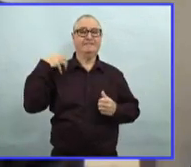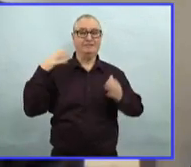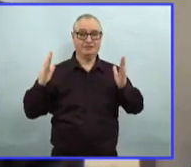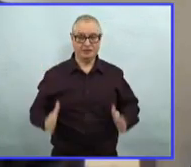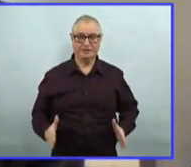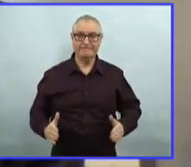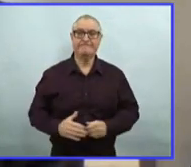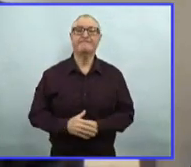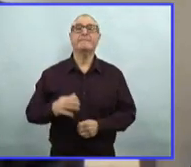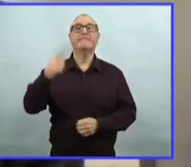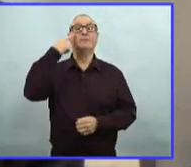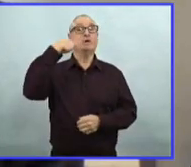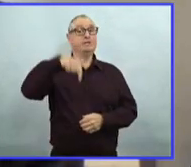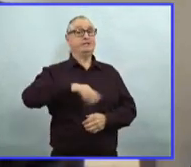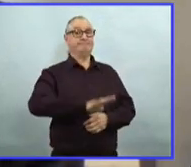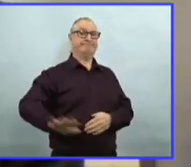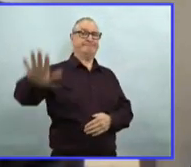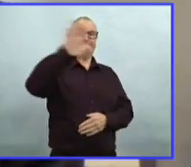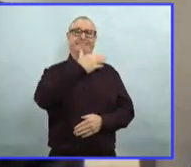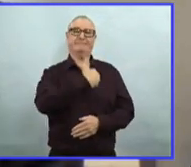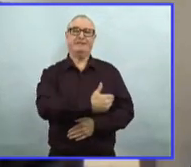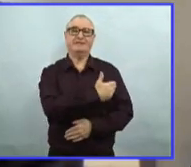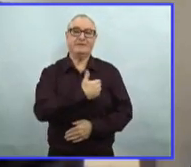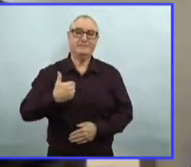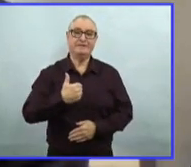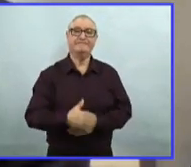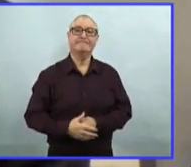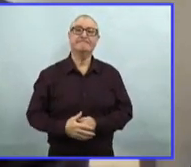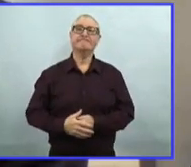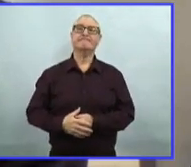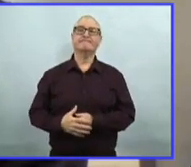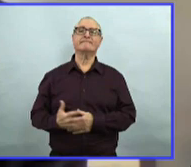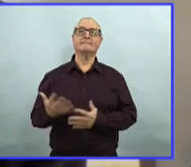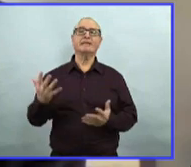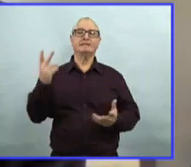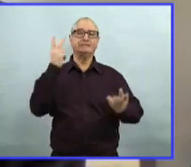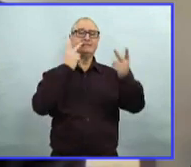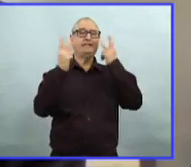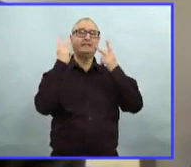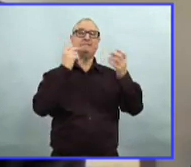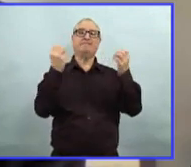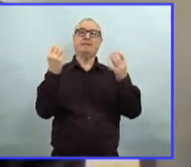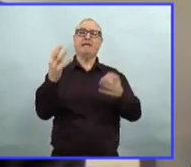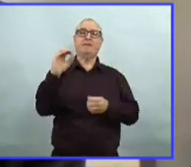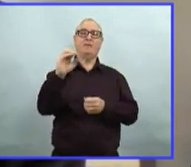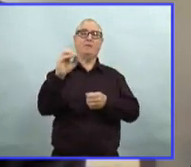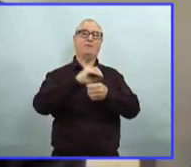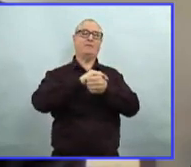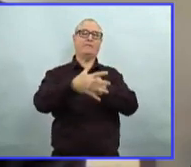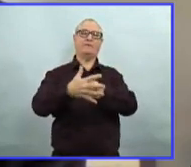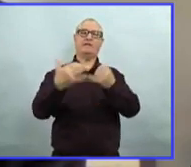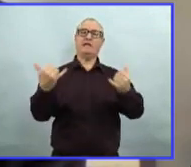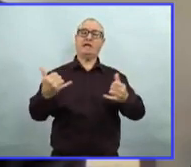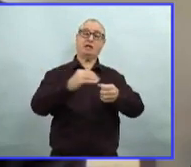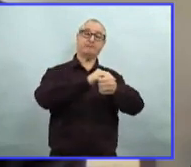of COVID-19 case numbers. Since Monday, we've reported